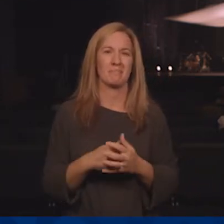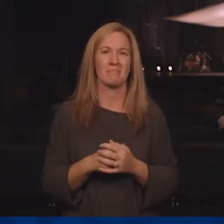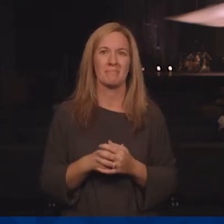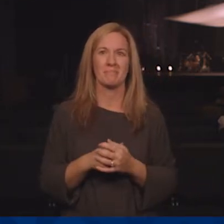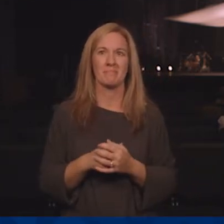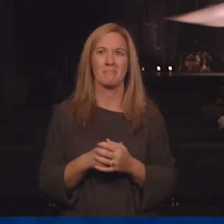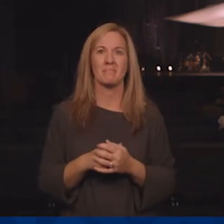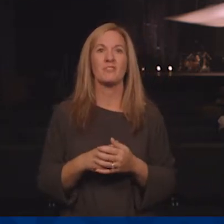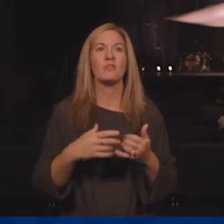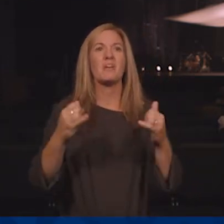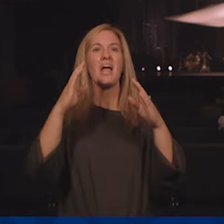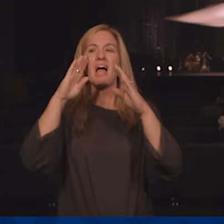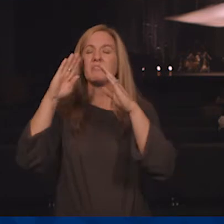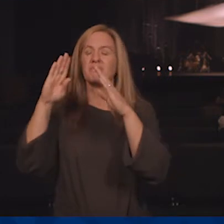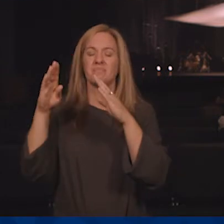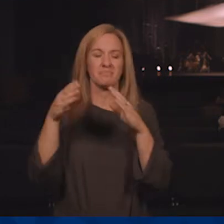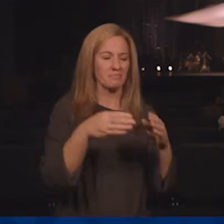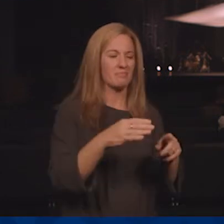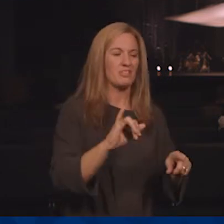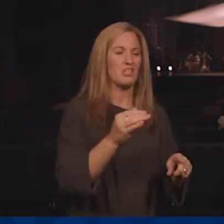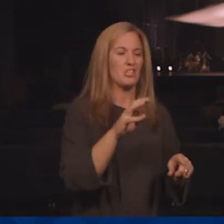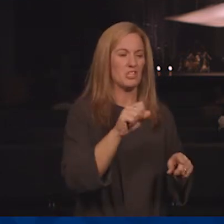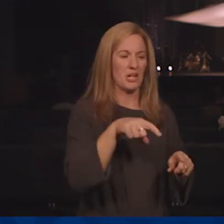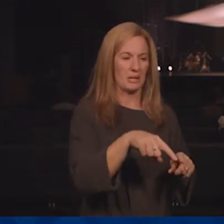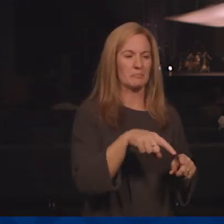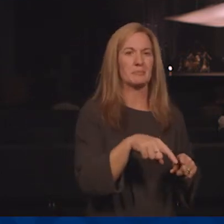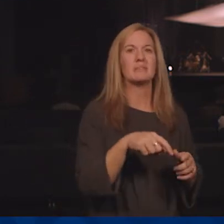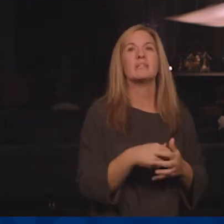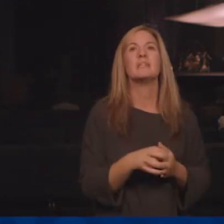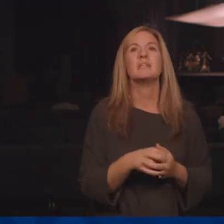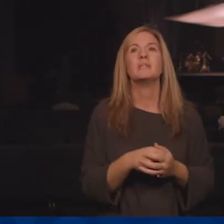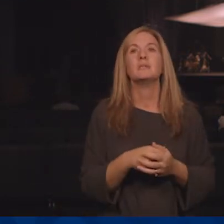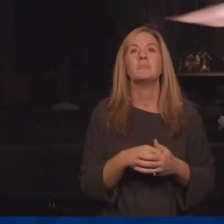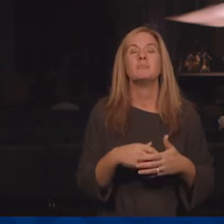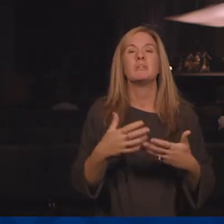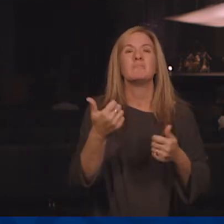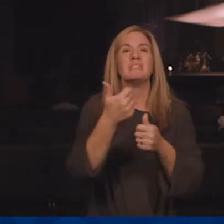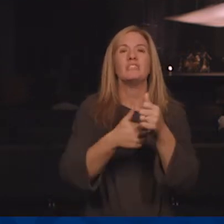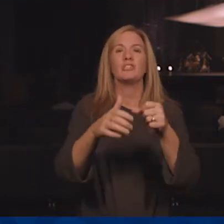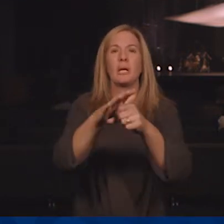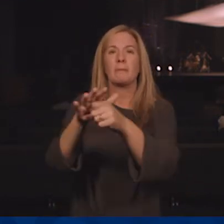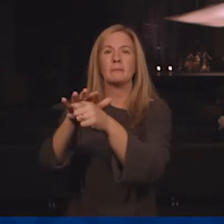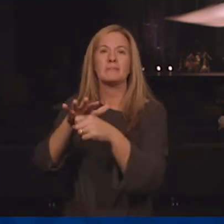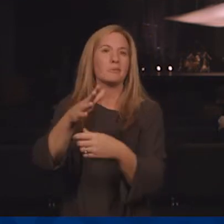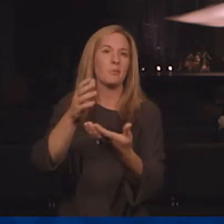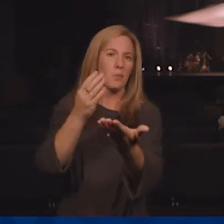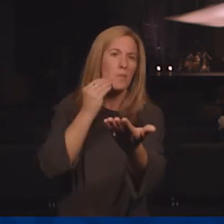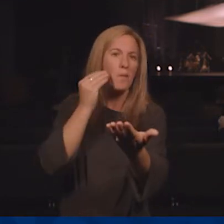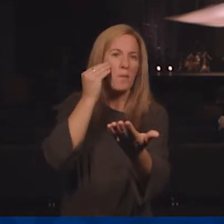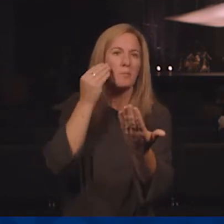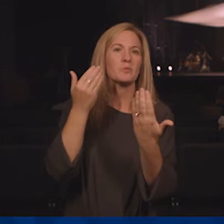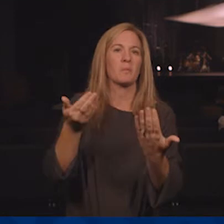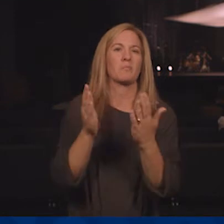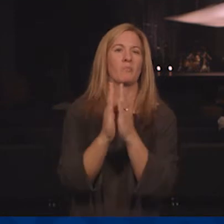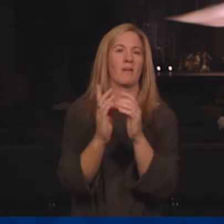So let's move into James together, but would you, wherever you are, across all of our campuses or at home, let's pray